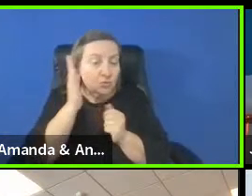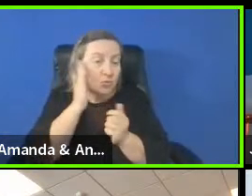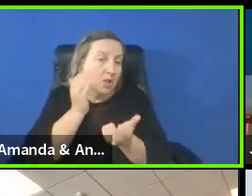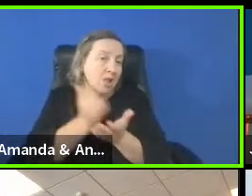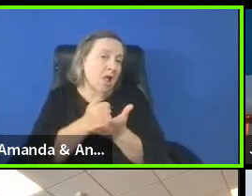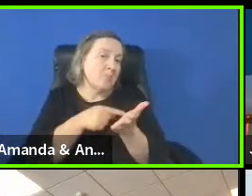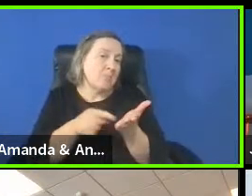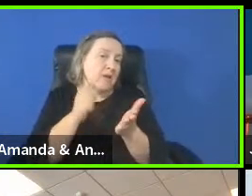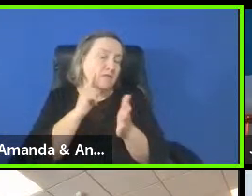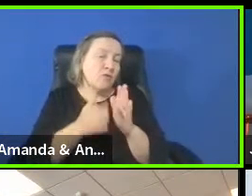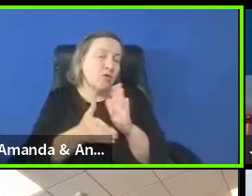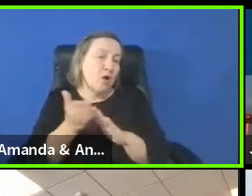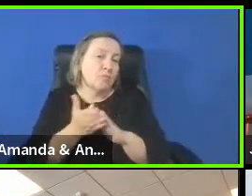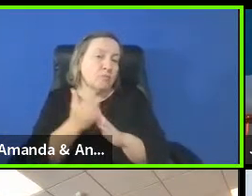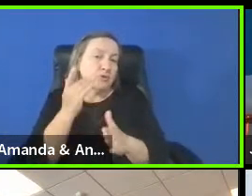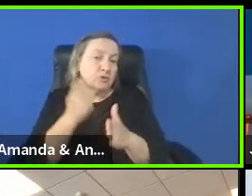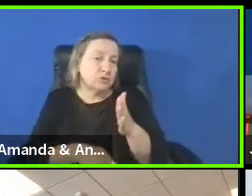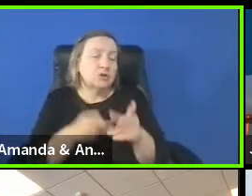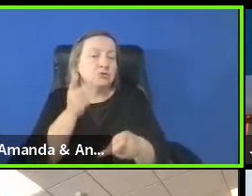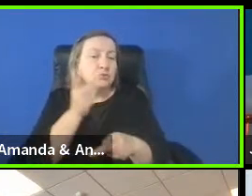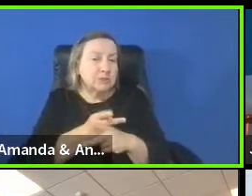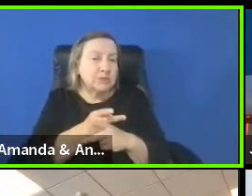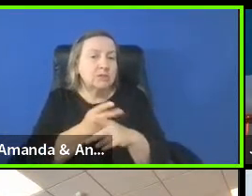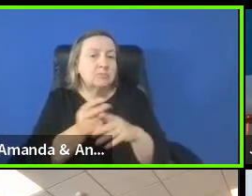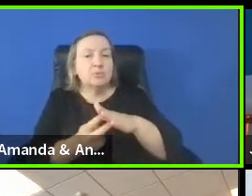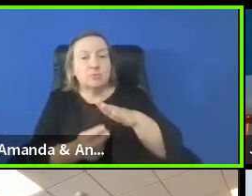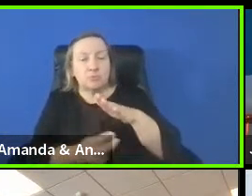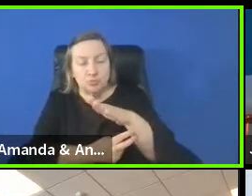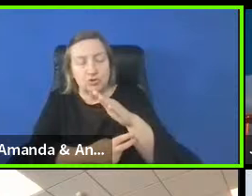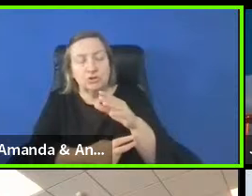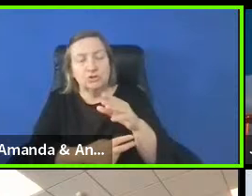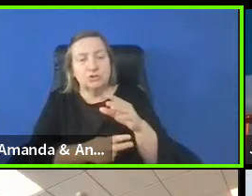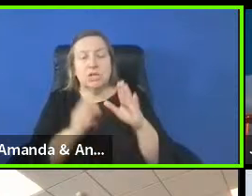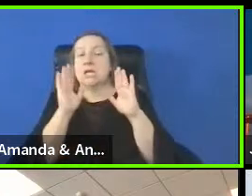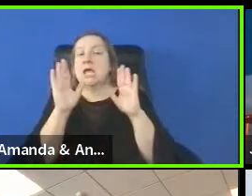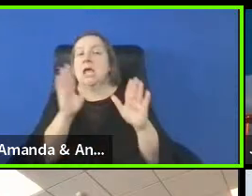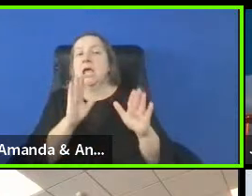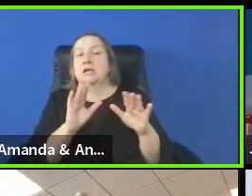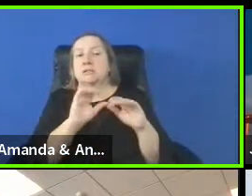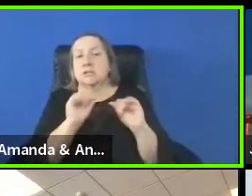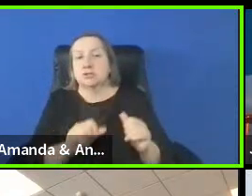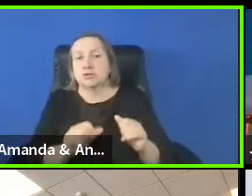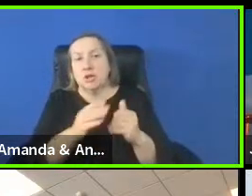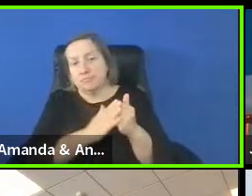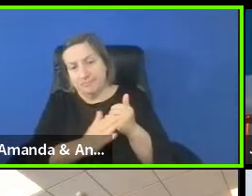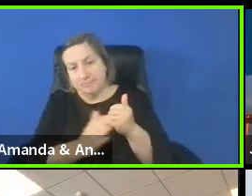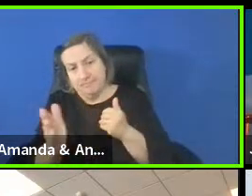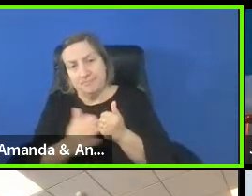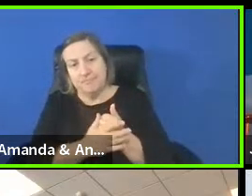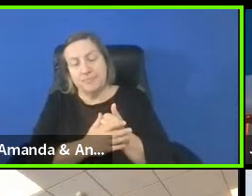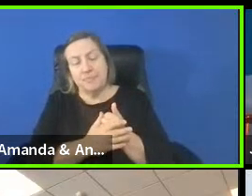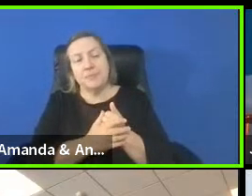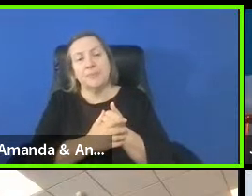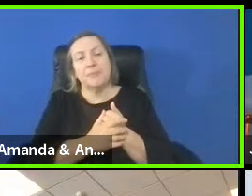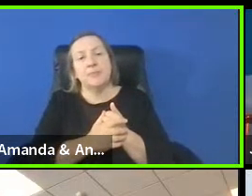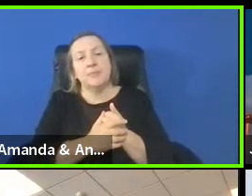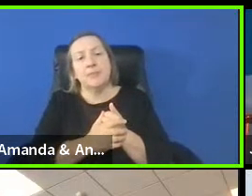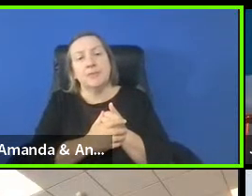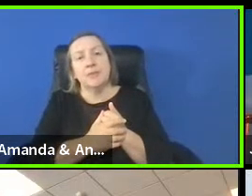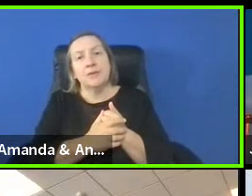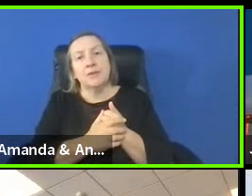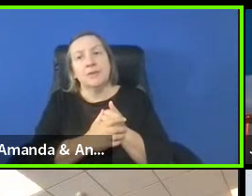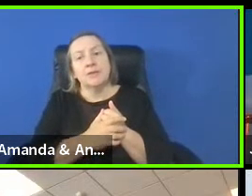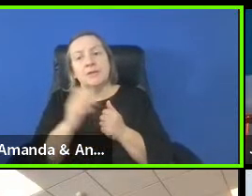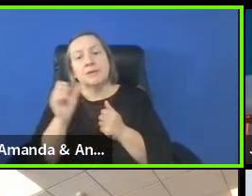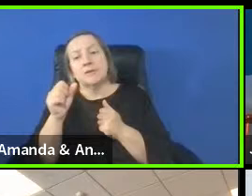for operational costs to keep this bridge in excellent shape as we move forward. But yeah,